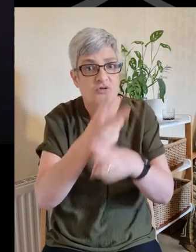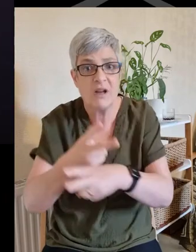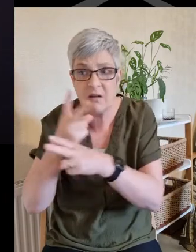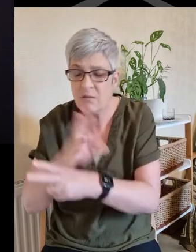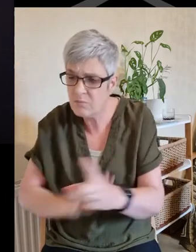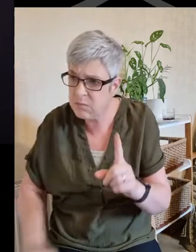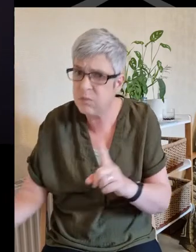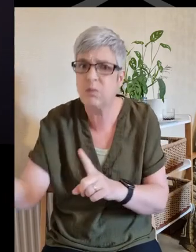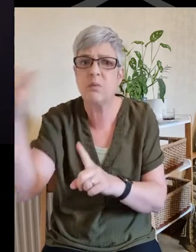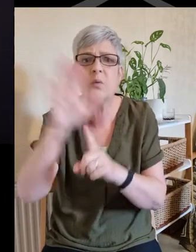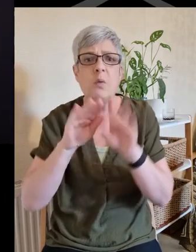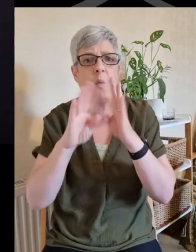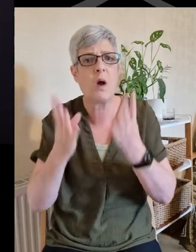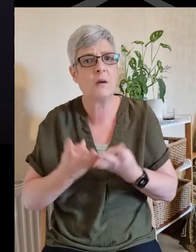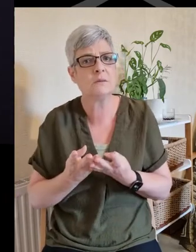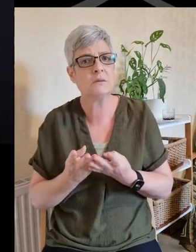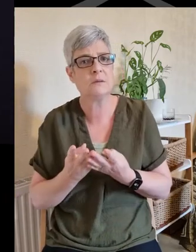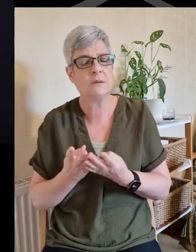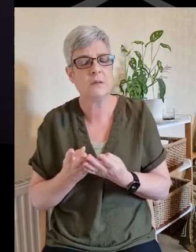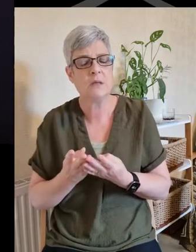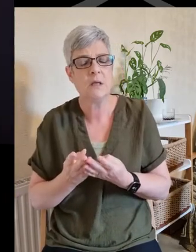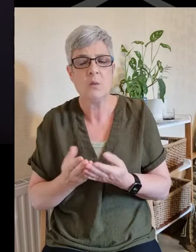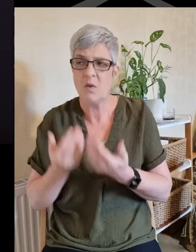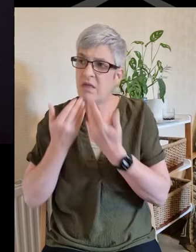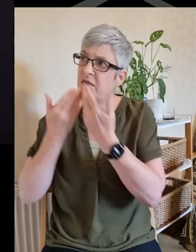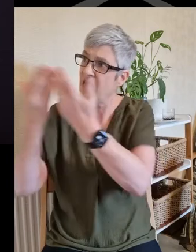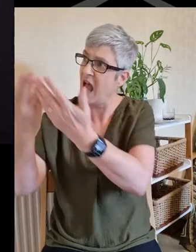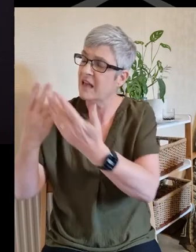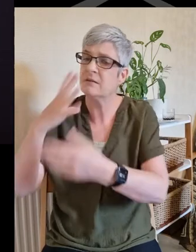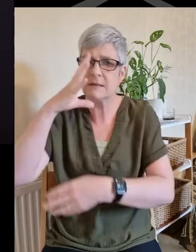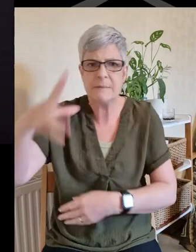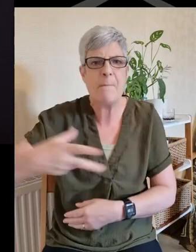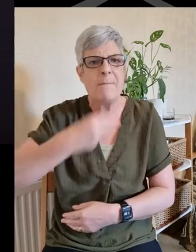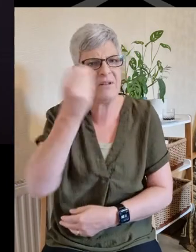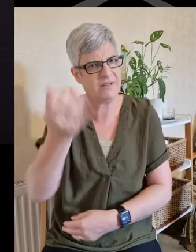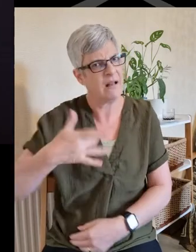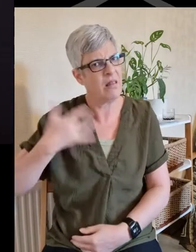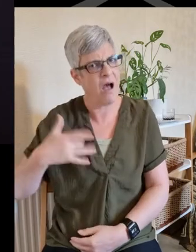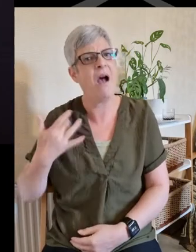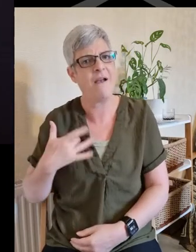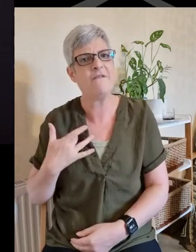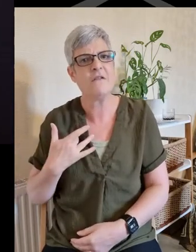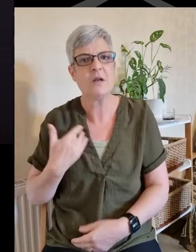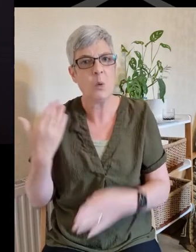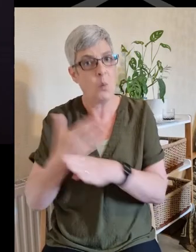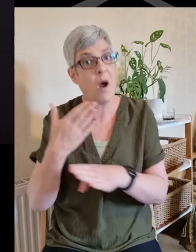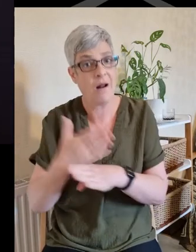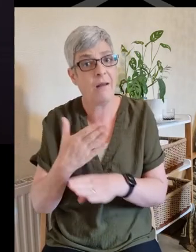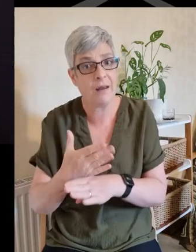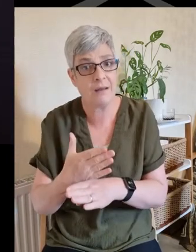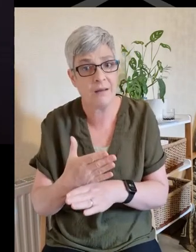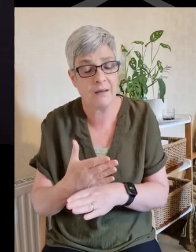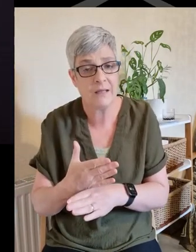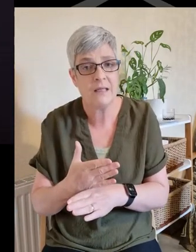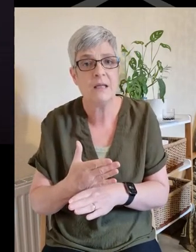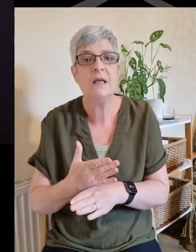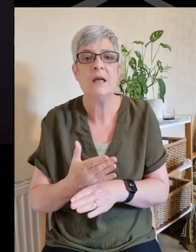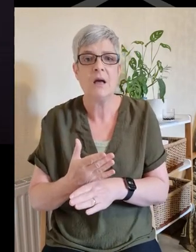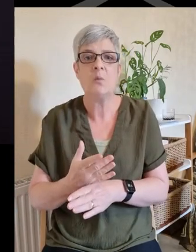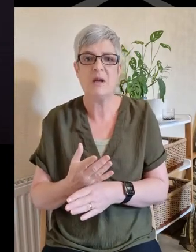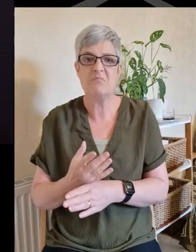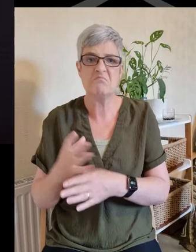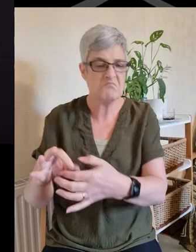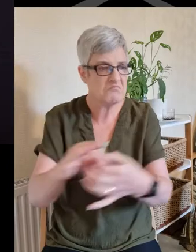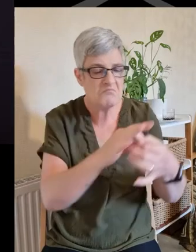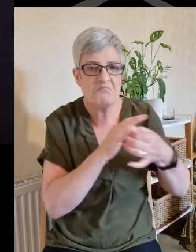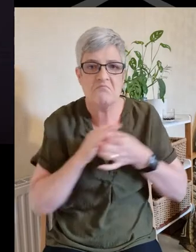world. We give thanks that the Spirit is alive and at work. And we come